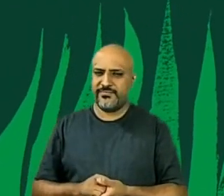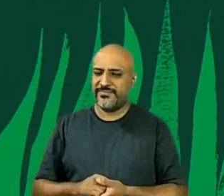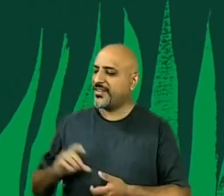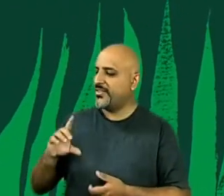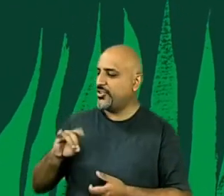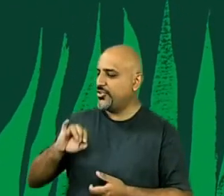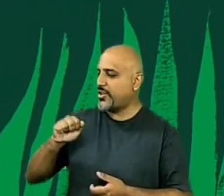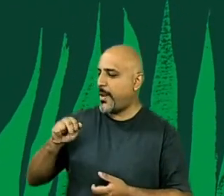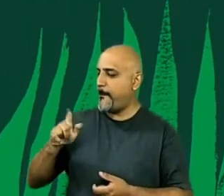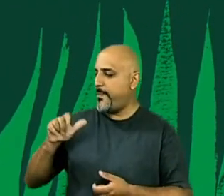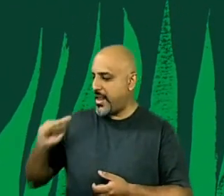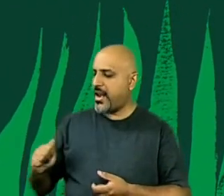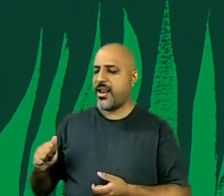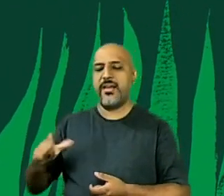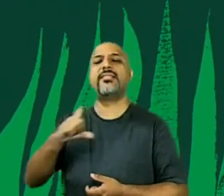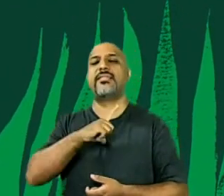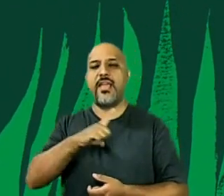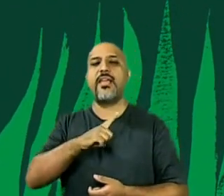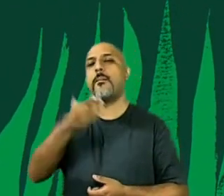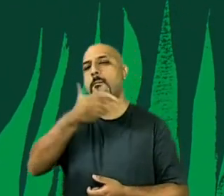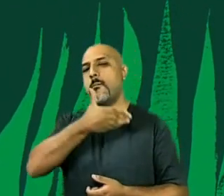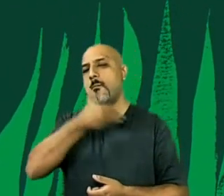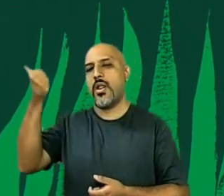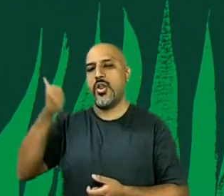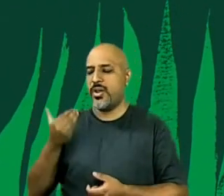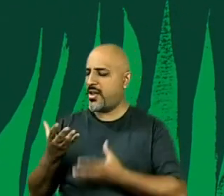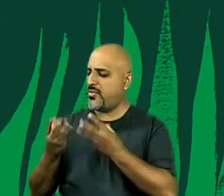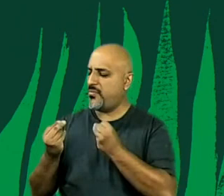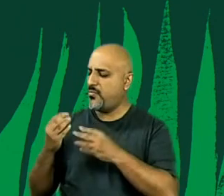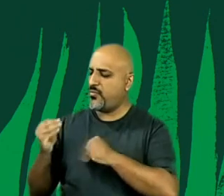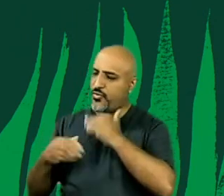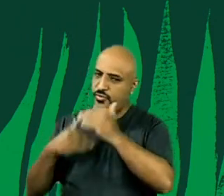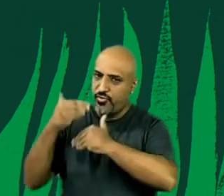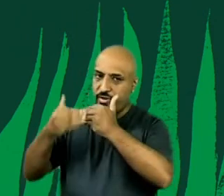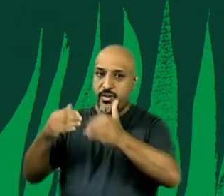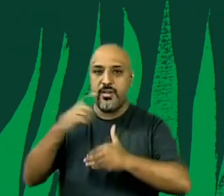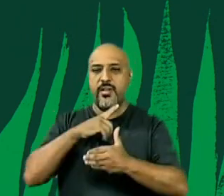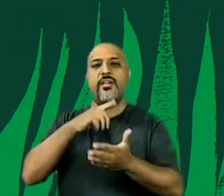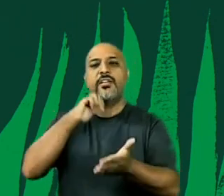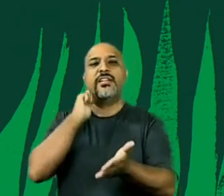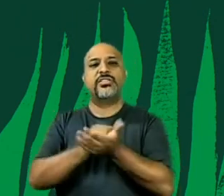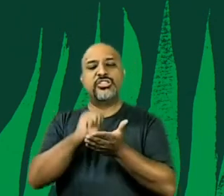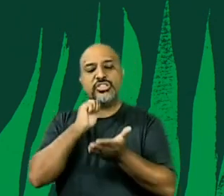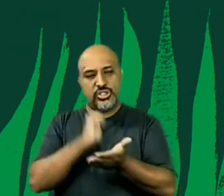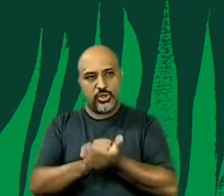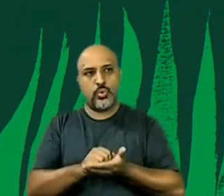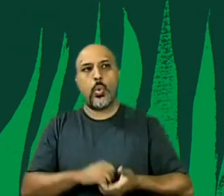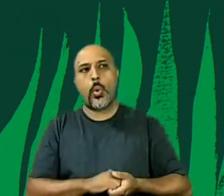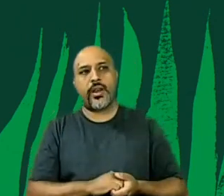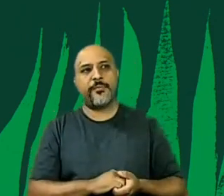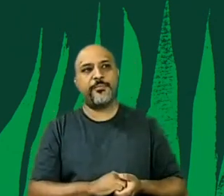Djamila, it's improved a lot. And going back to the case of